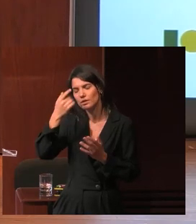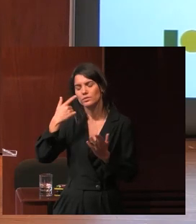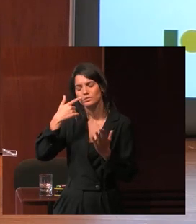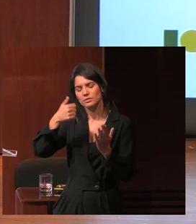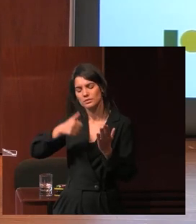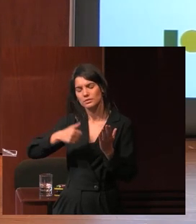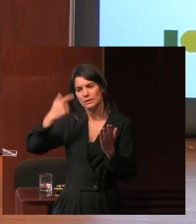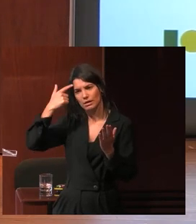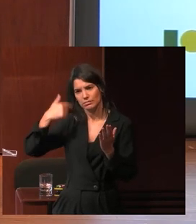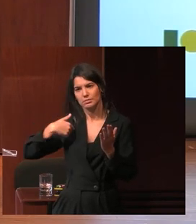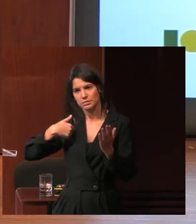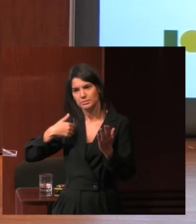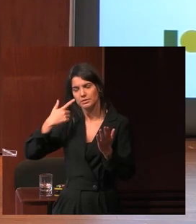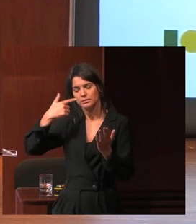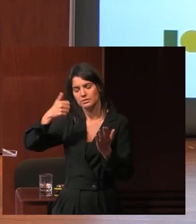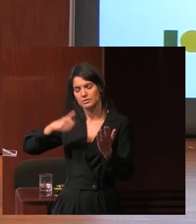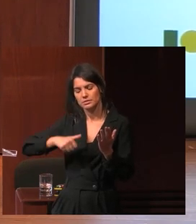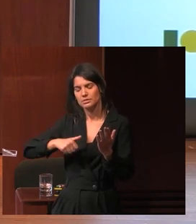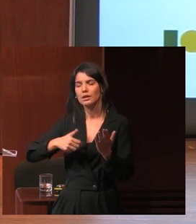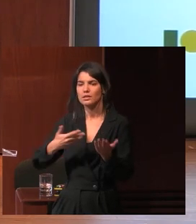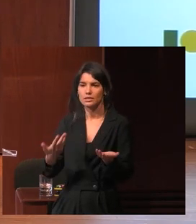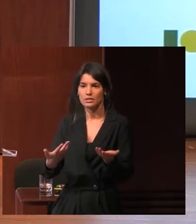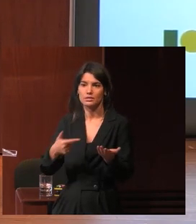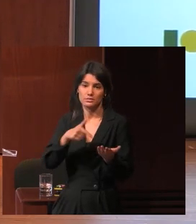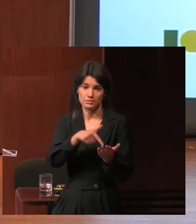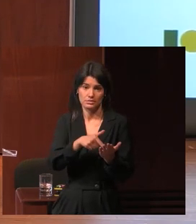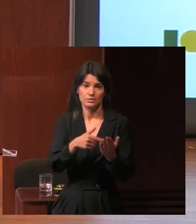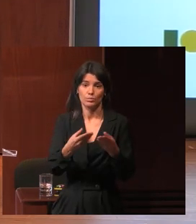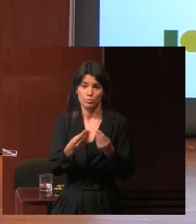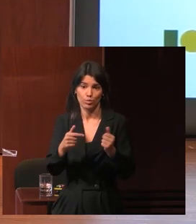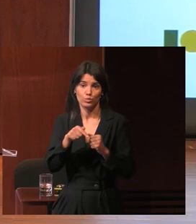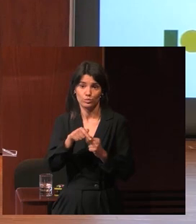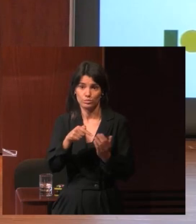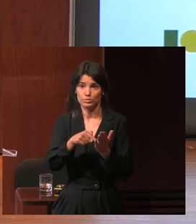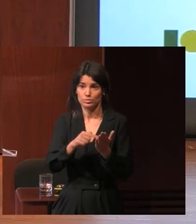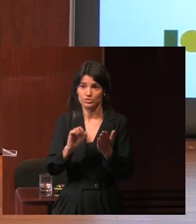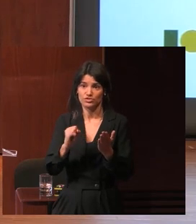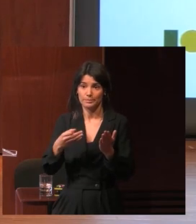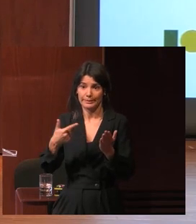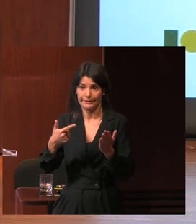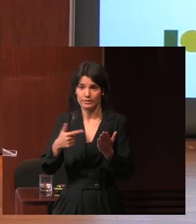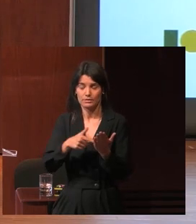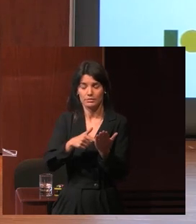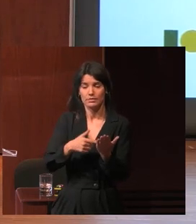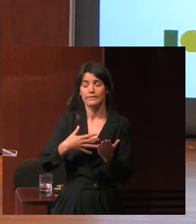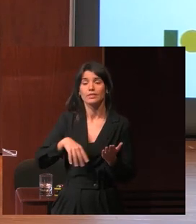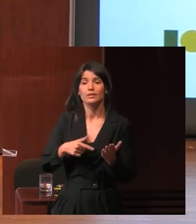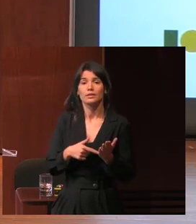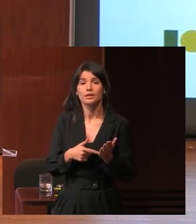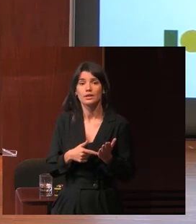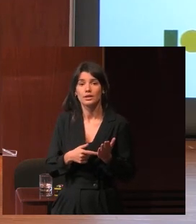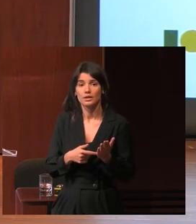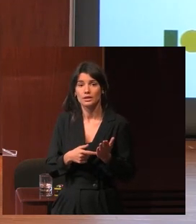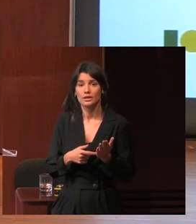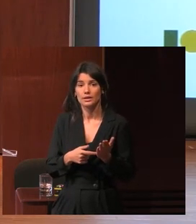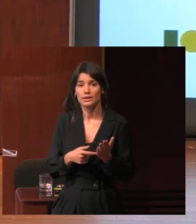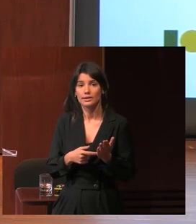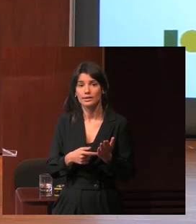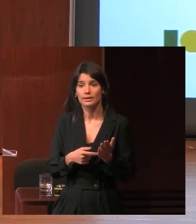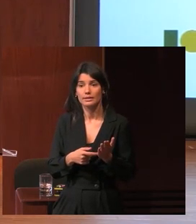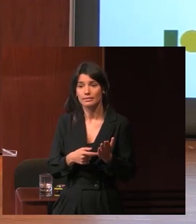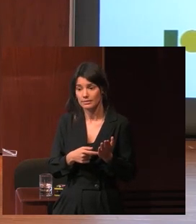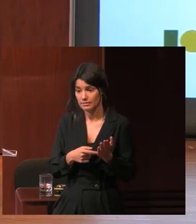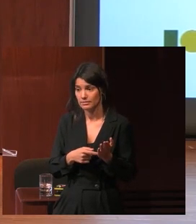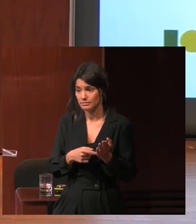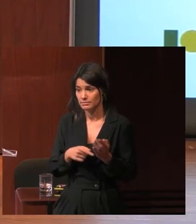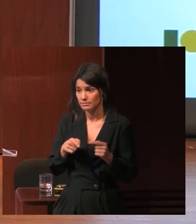of ChatGPT that you want him, them, her to do. You see?